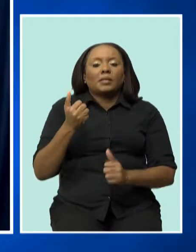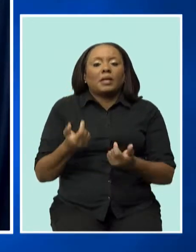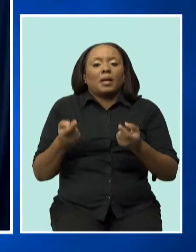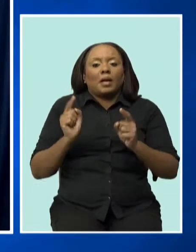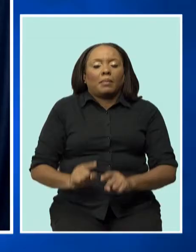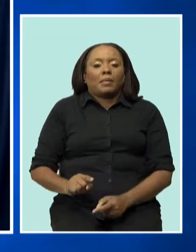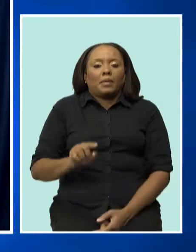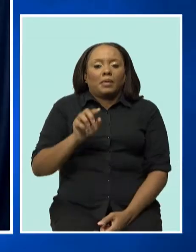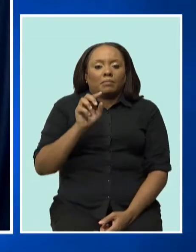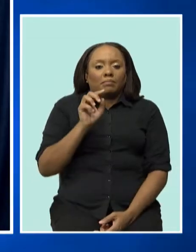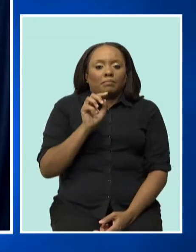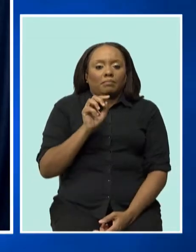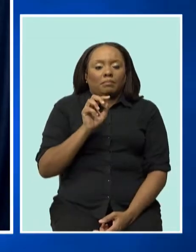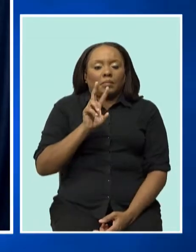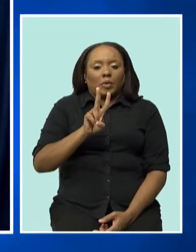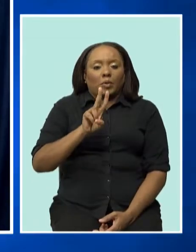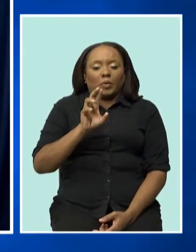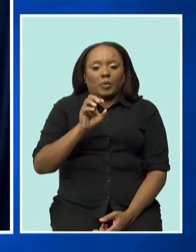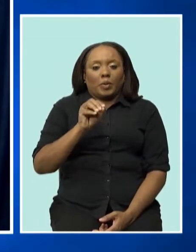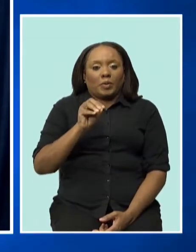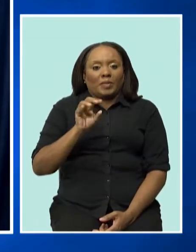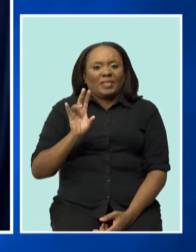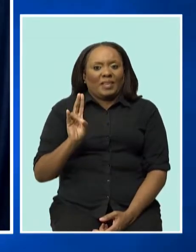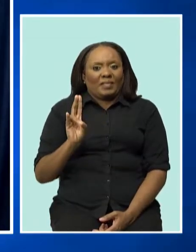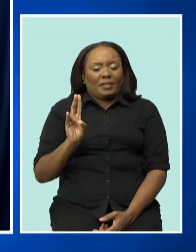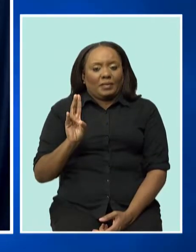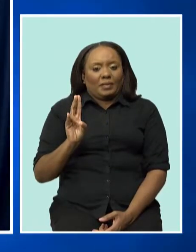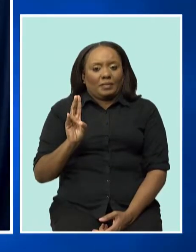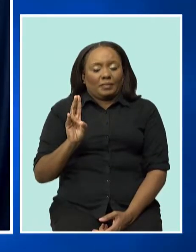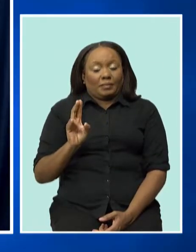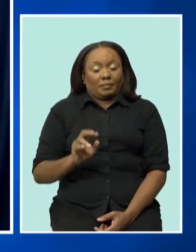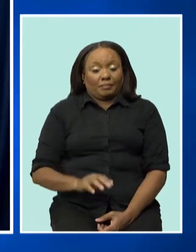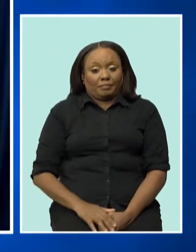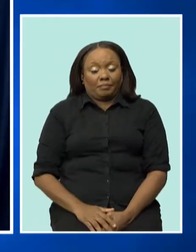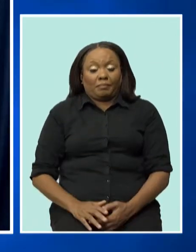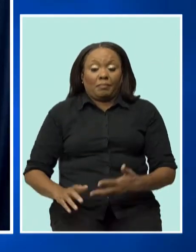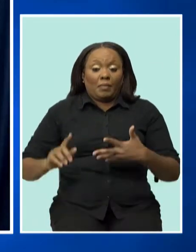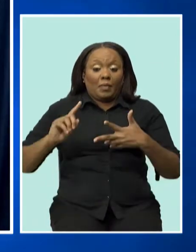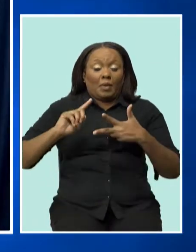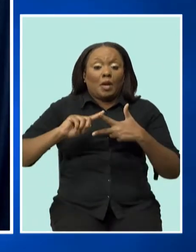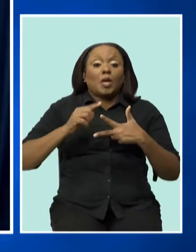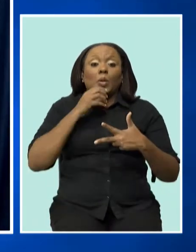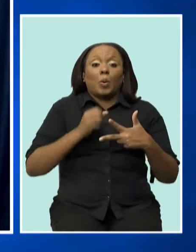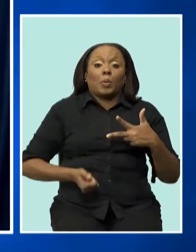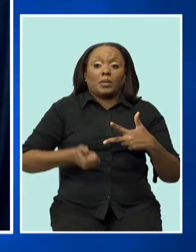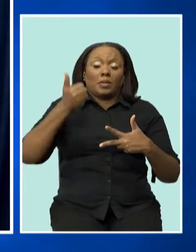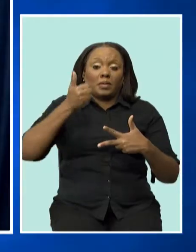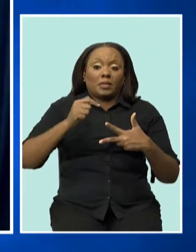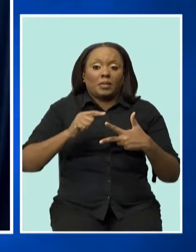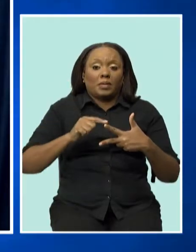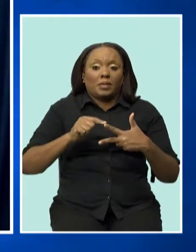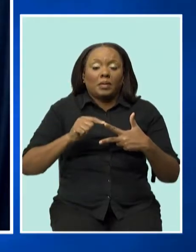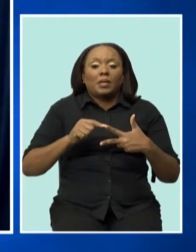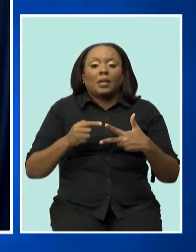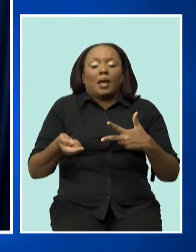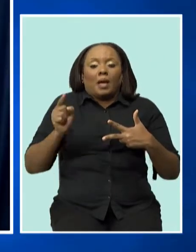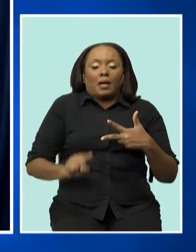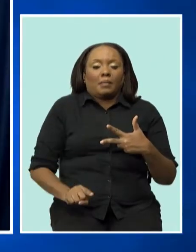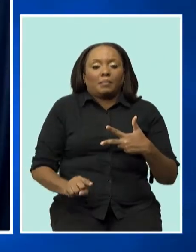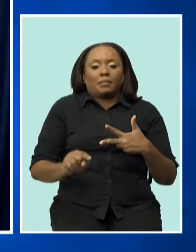in 2007. Of the manslaughter charges, the oldest relates to a homicide committed